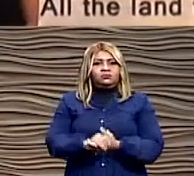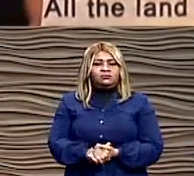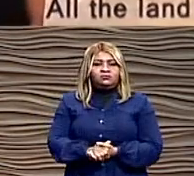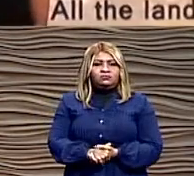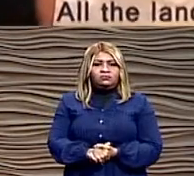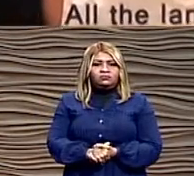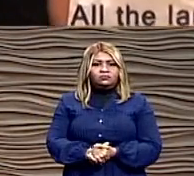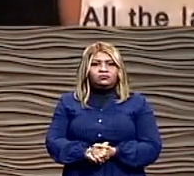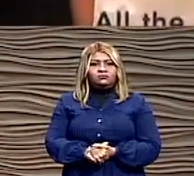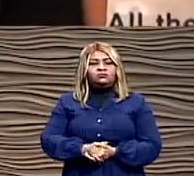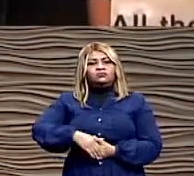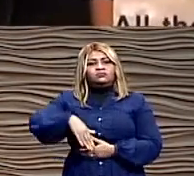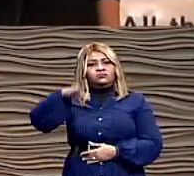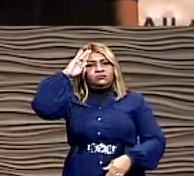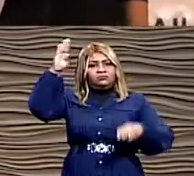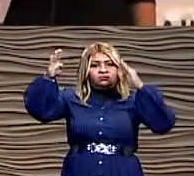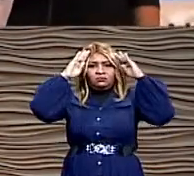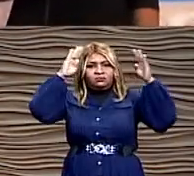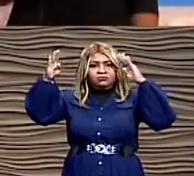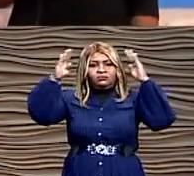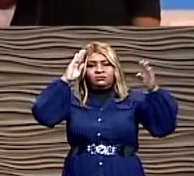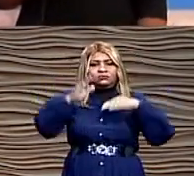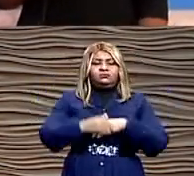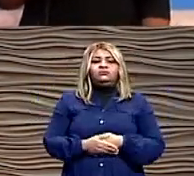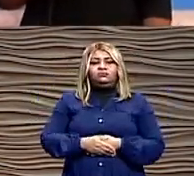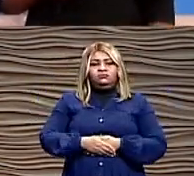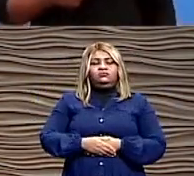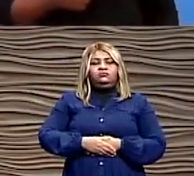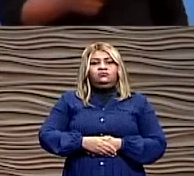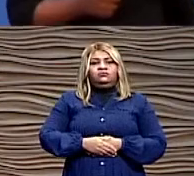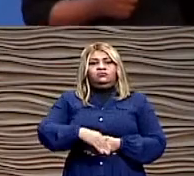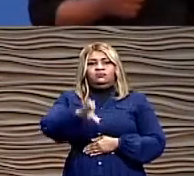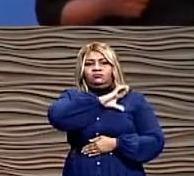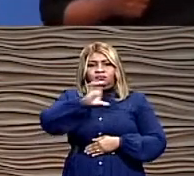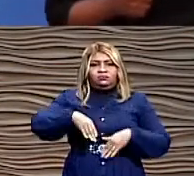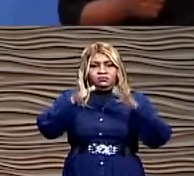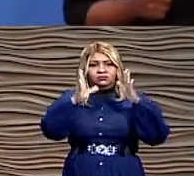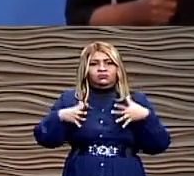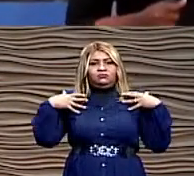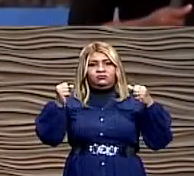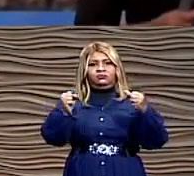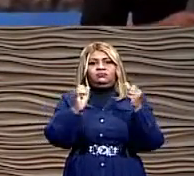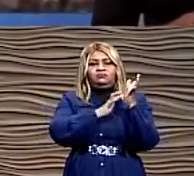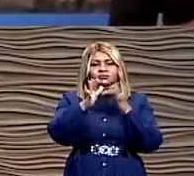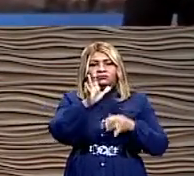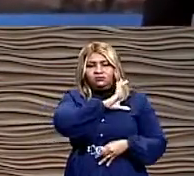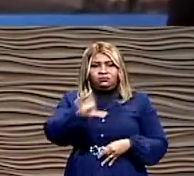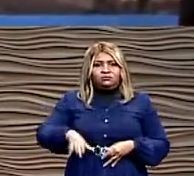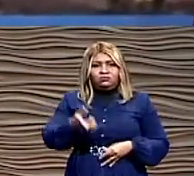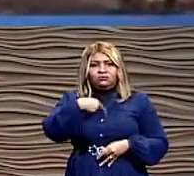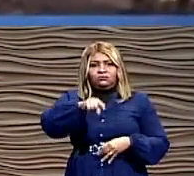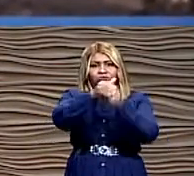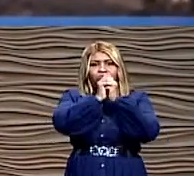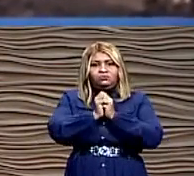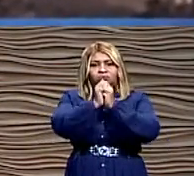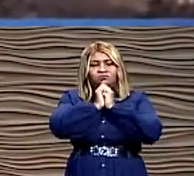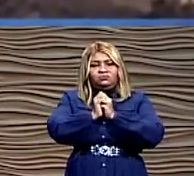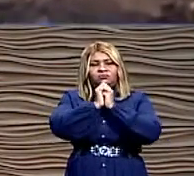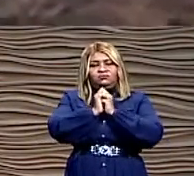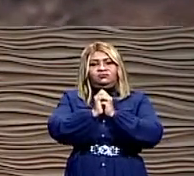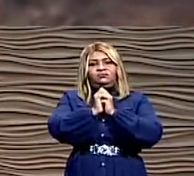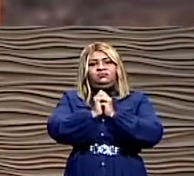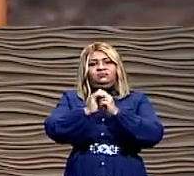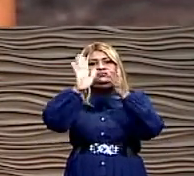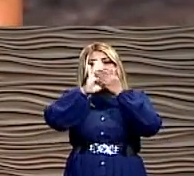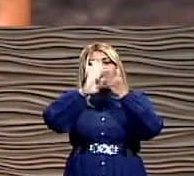Sanbonani, greetings, saints, in the mighty name of Jesus Christ. We are the praise and worship team all the way from Lunga Baptist